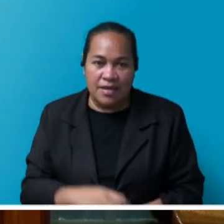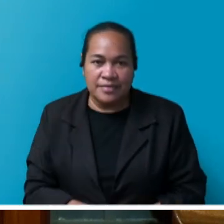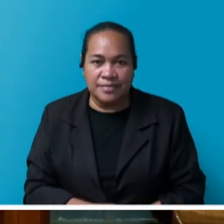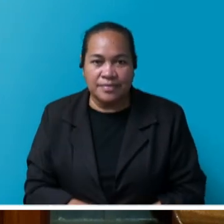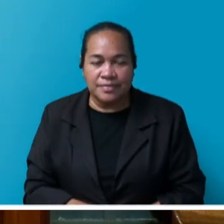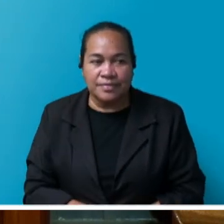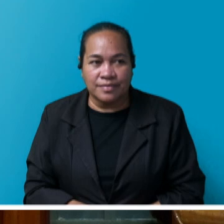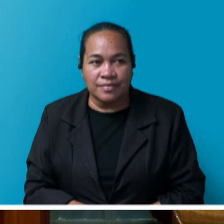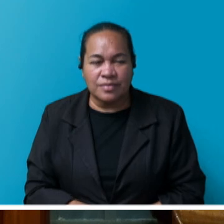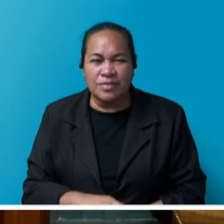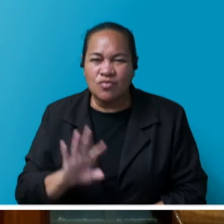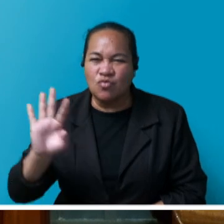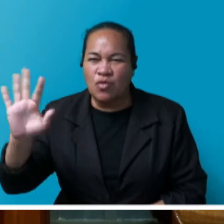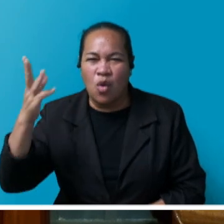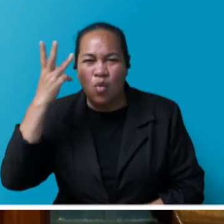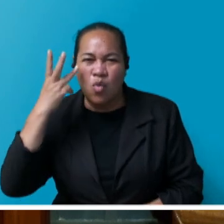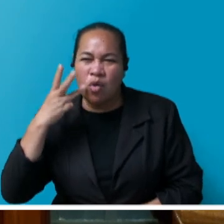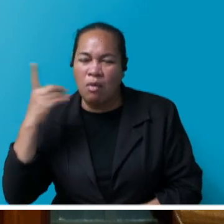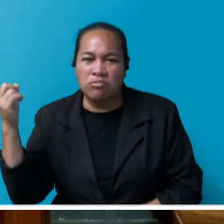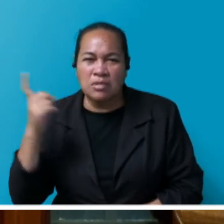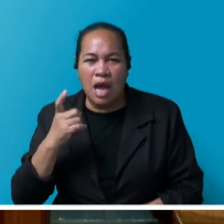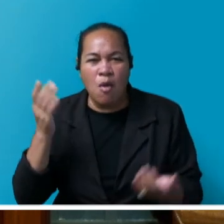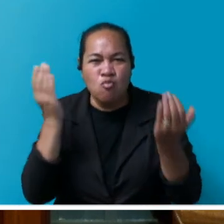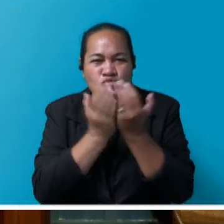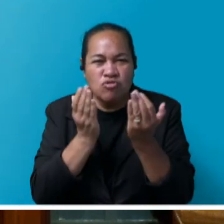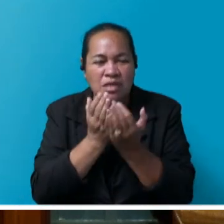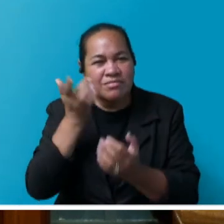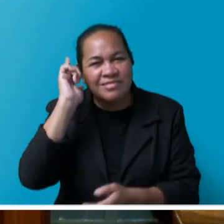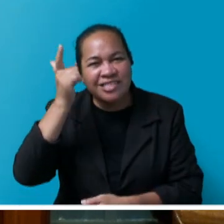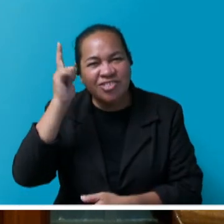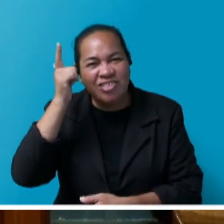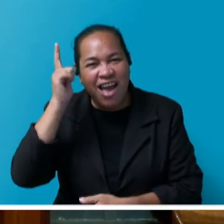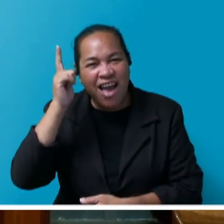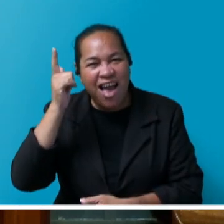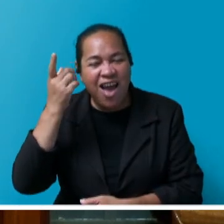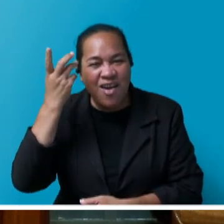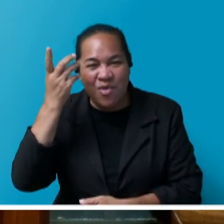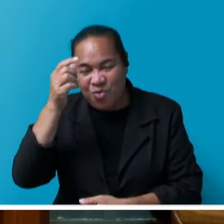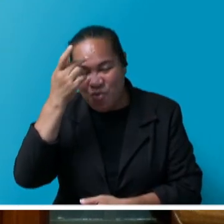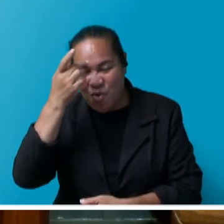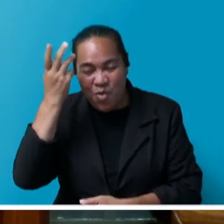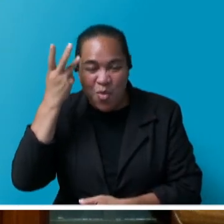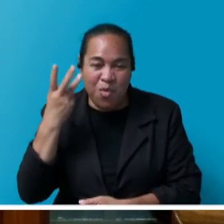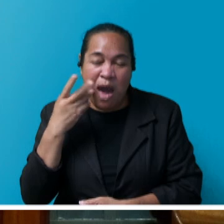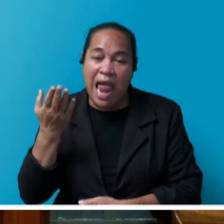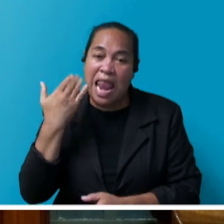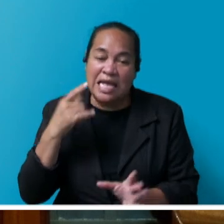a lady of the Muslim faith who's a teacher came to me one day last year and